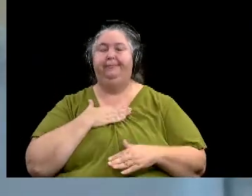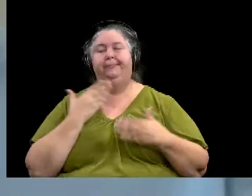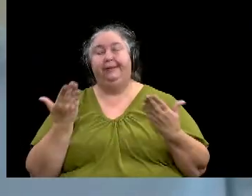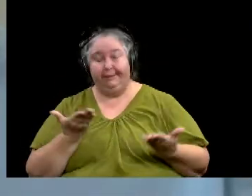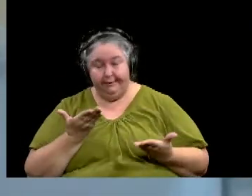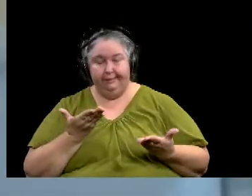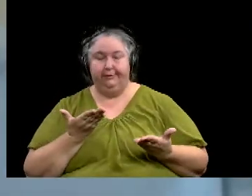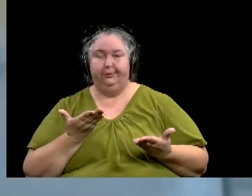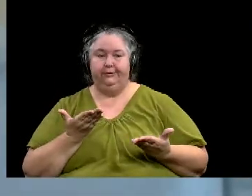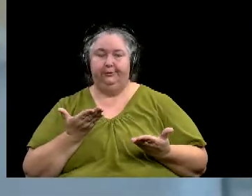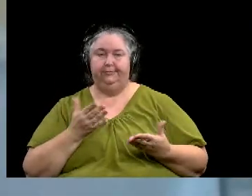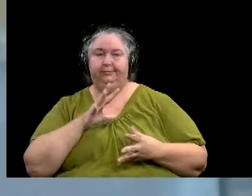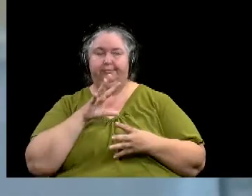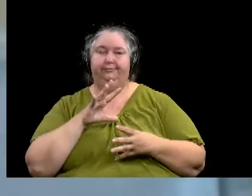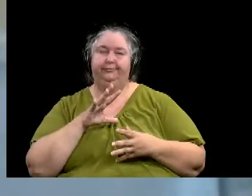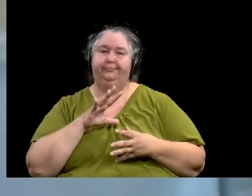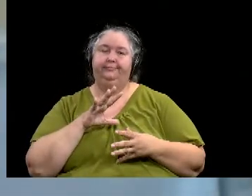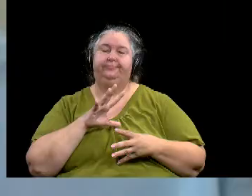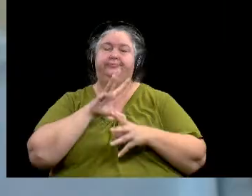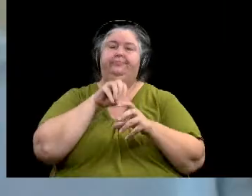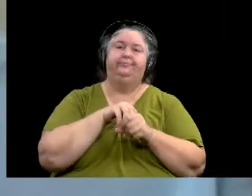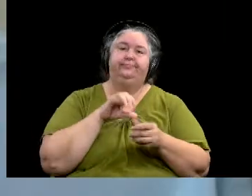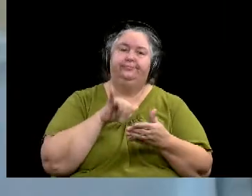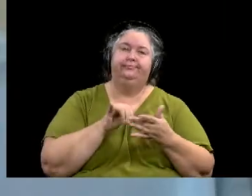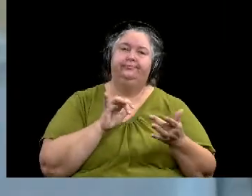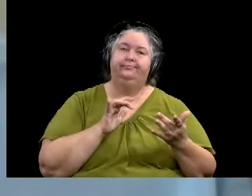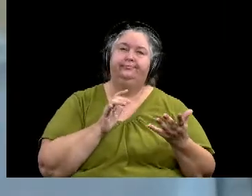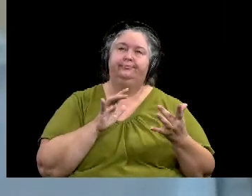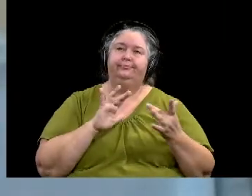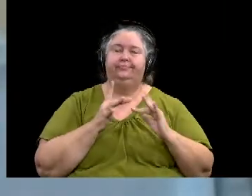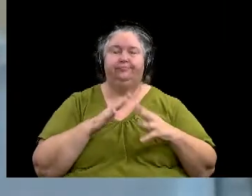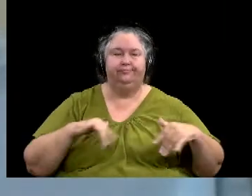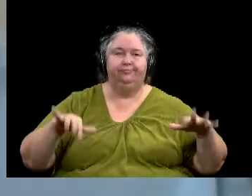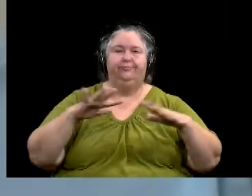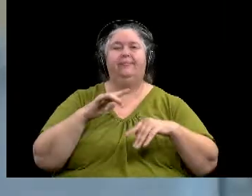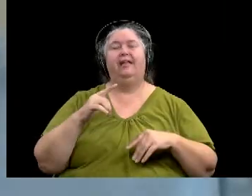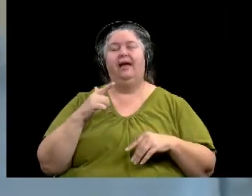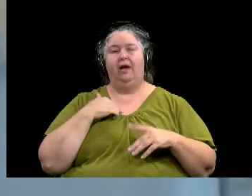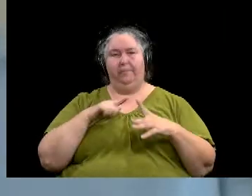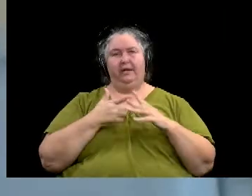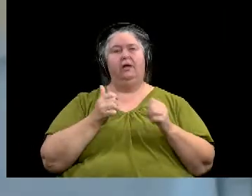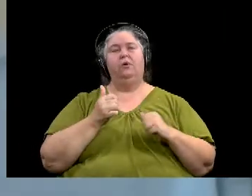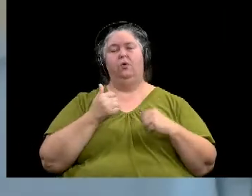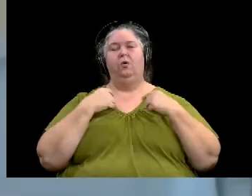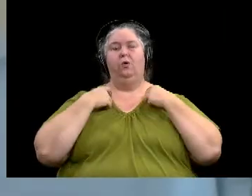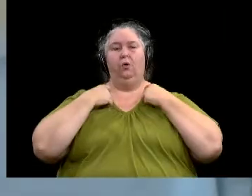I'll begin with we do definitely see the surge in cases at Providence.